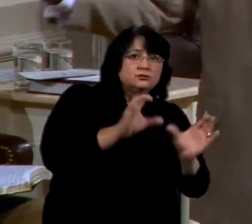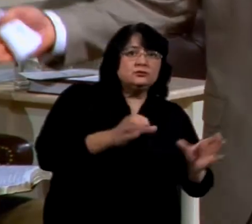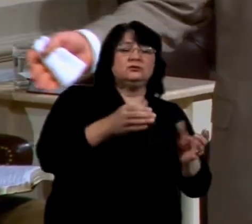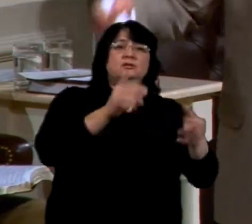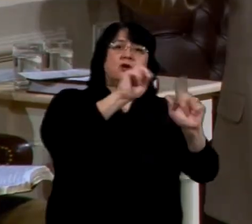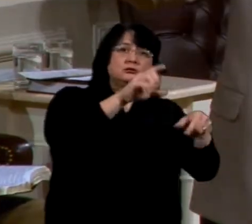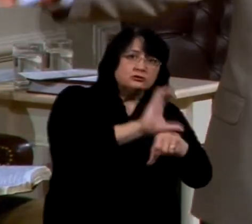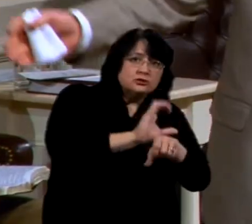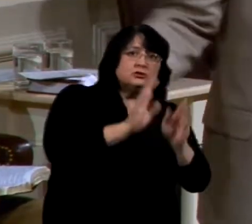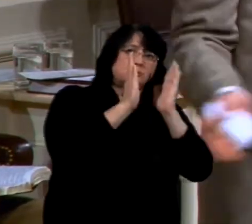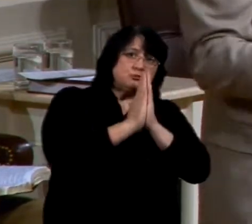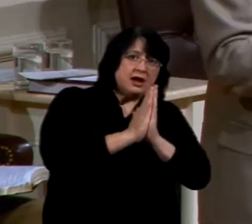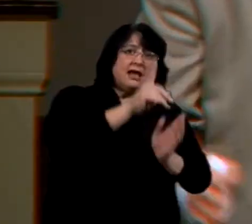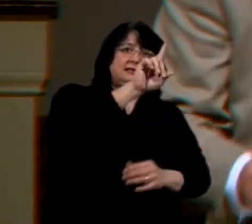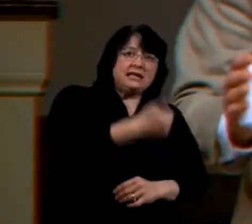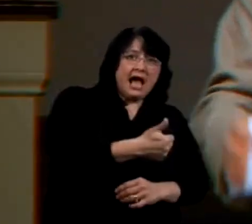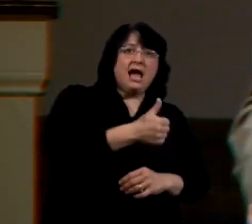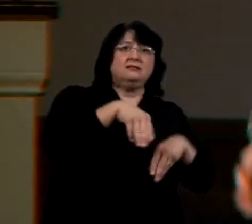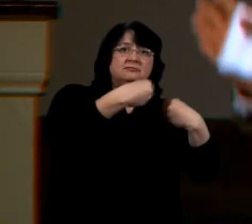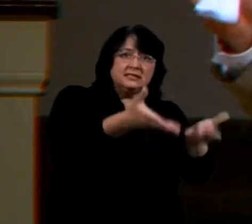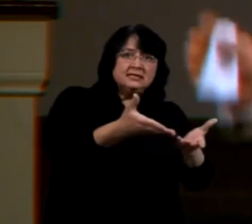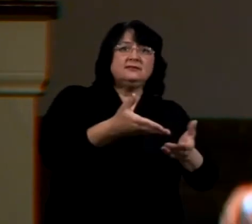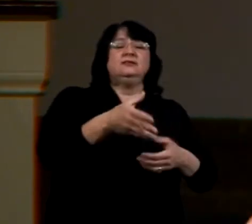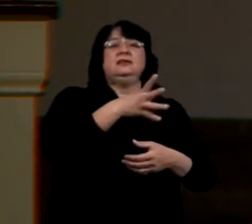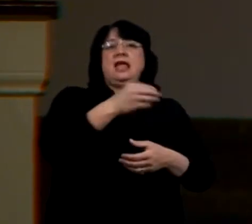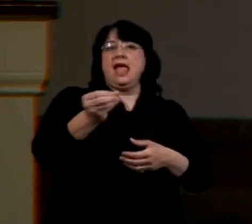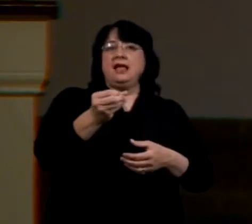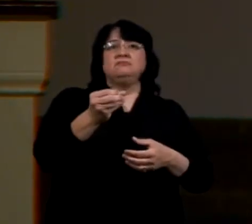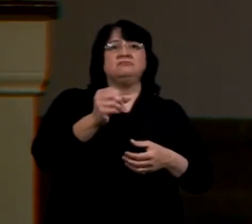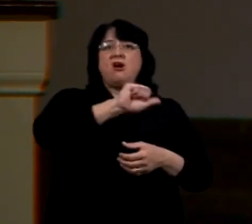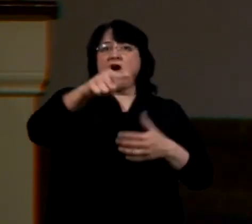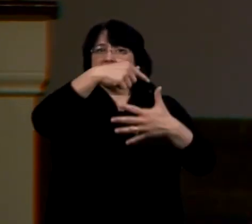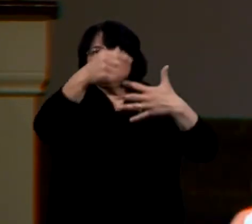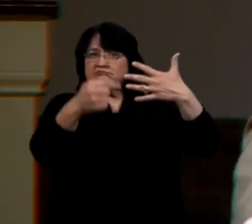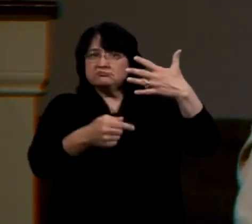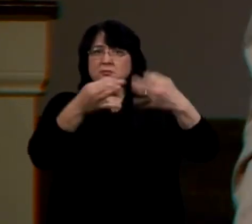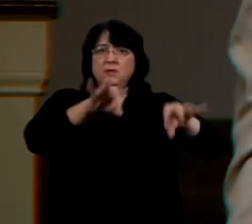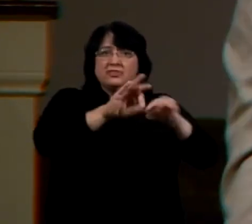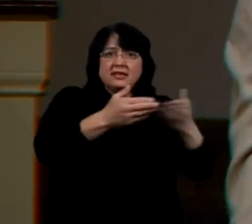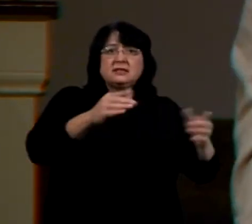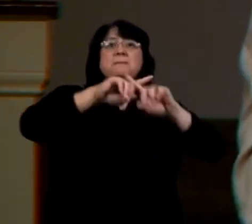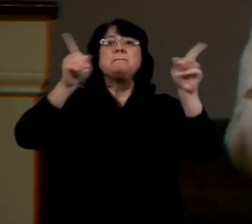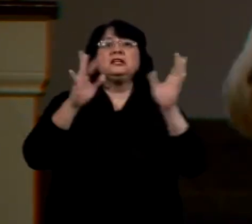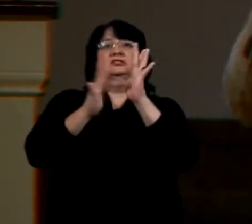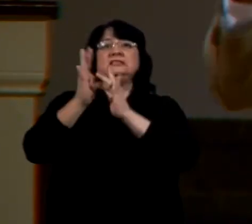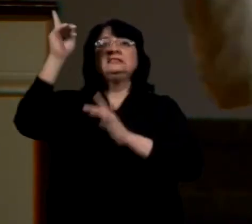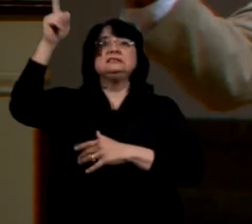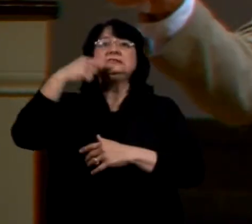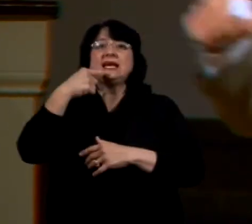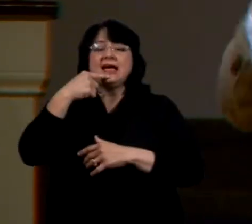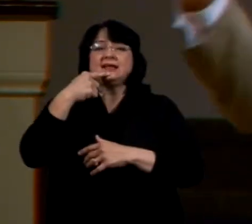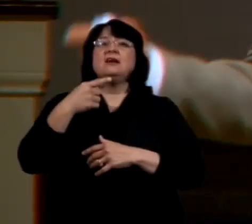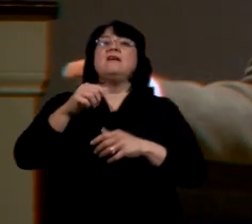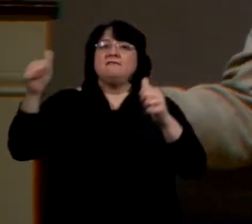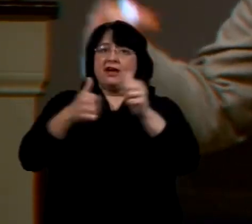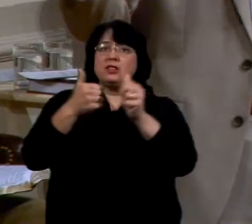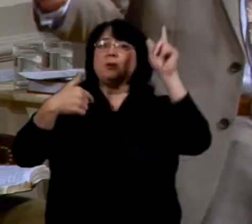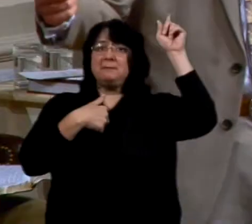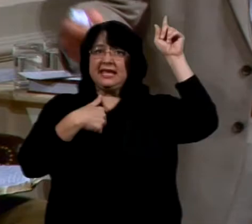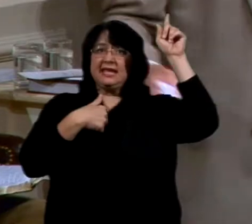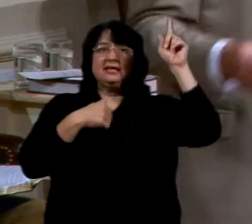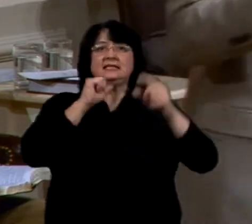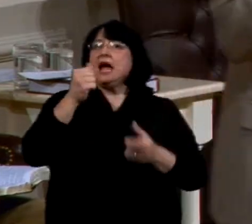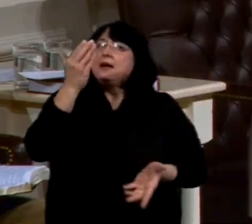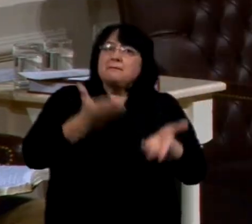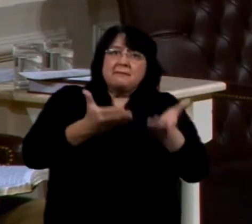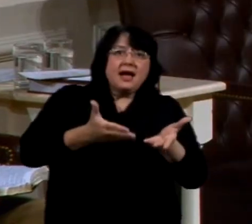praying, tithing, giving, all those things are important and must be done. But Jesus said, follow me and I will, not I might, not I